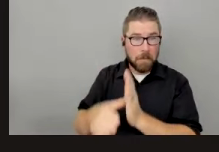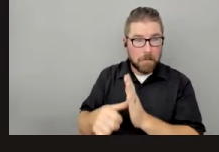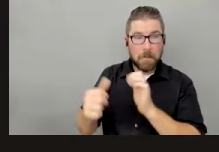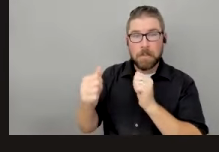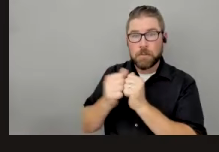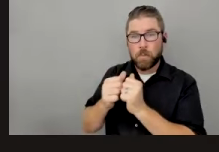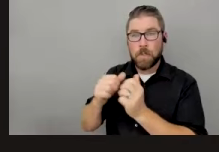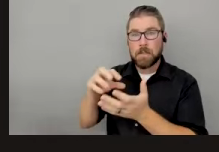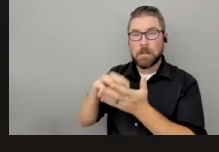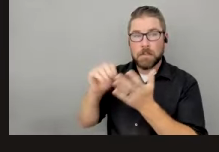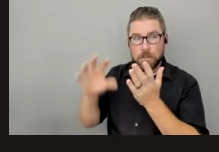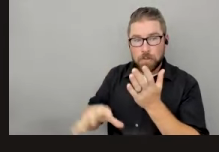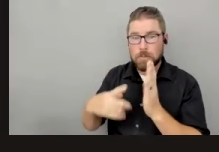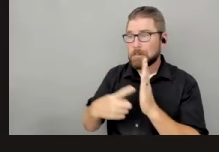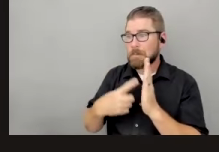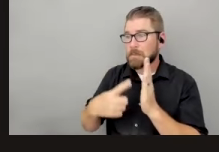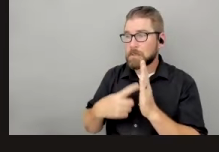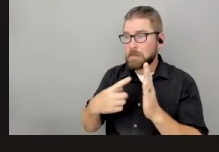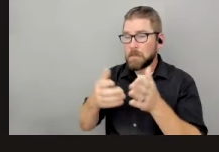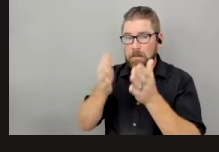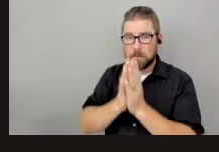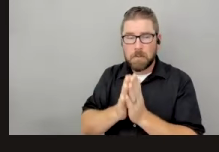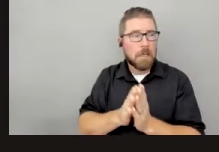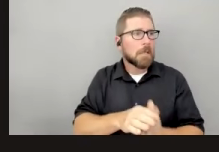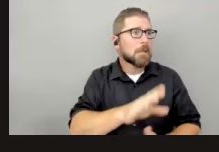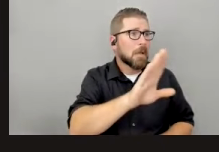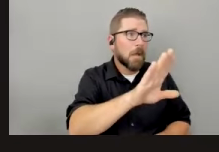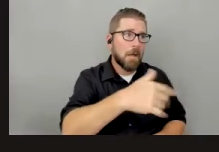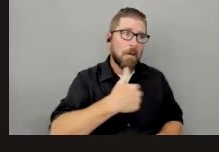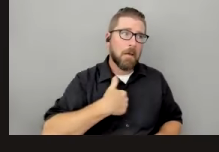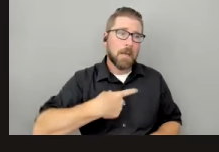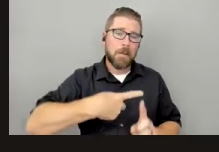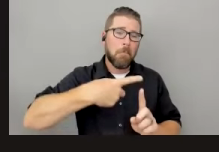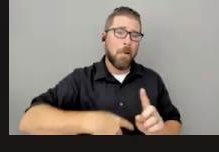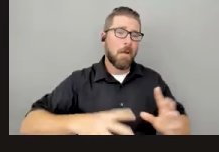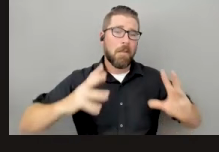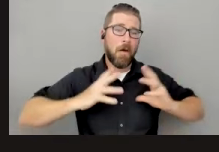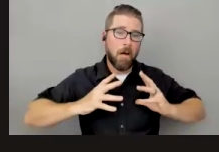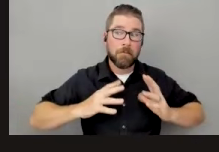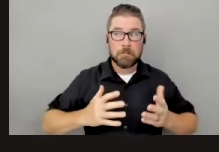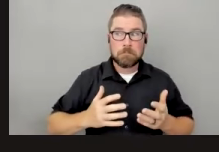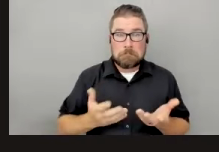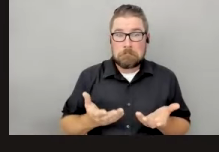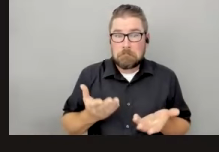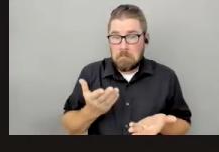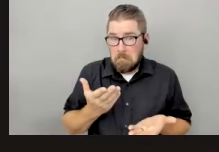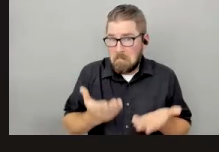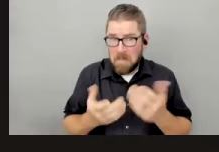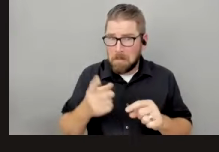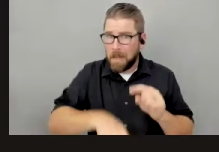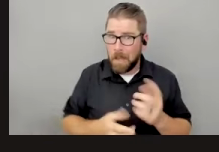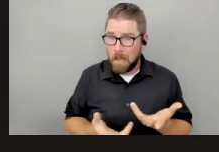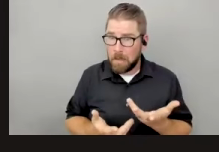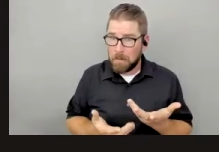like they're asking for like, oh, I need a month off. Like maybe that's not reasonable, right? Because they're kind of missing a lot of a lot of the coursework,